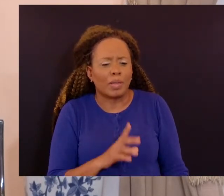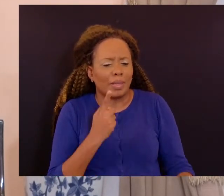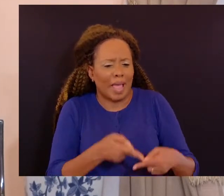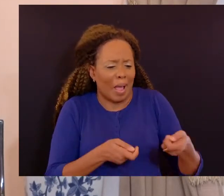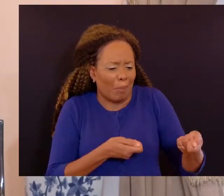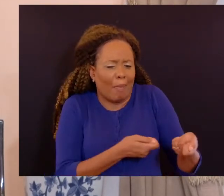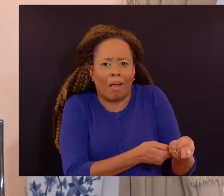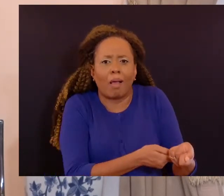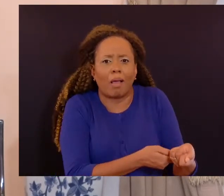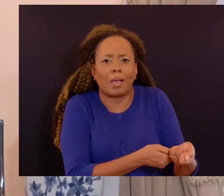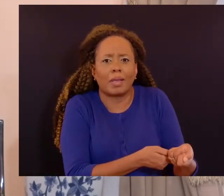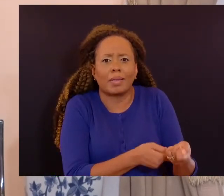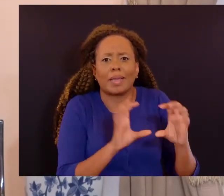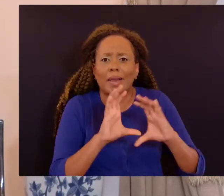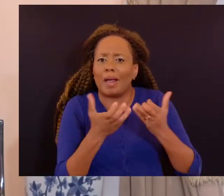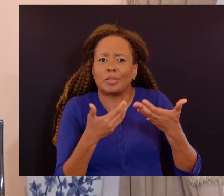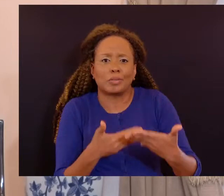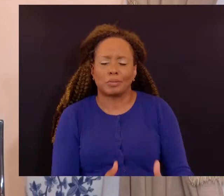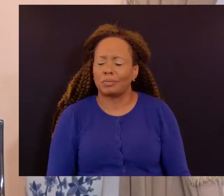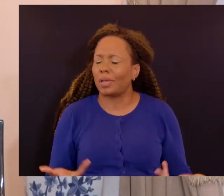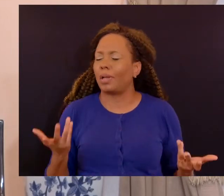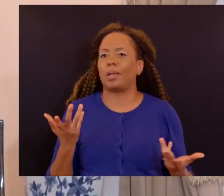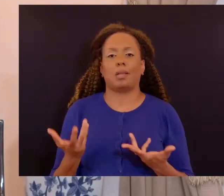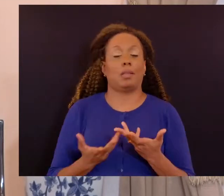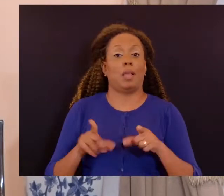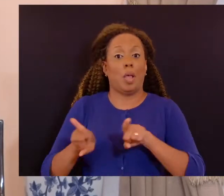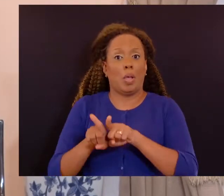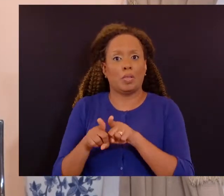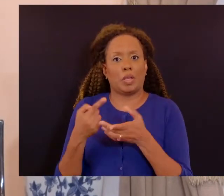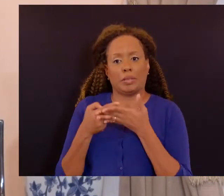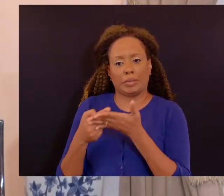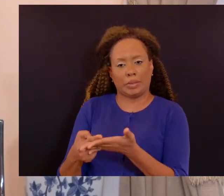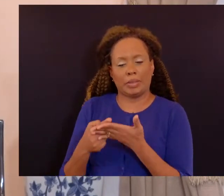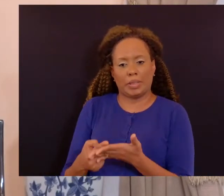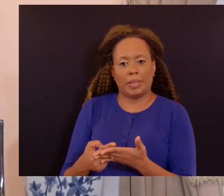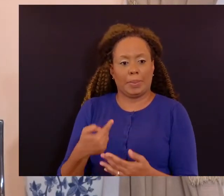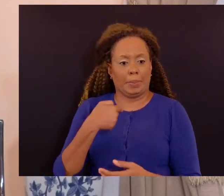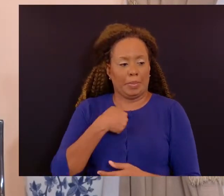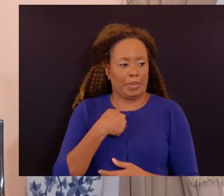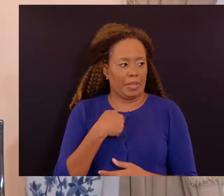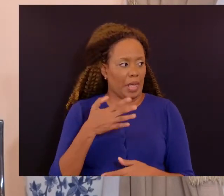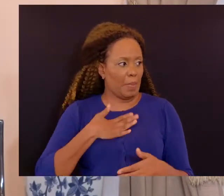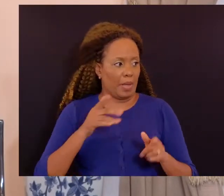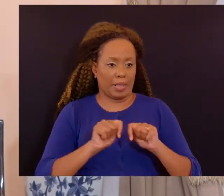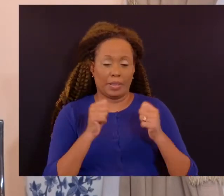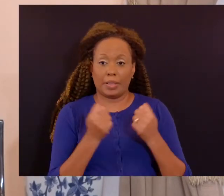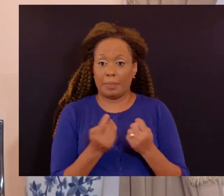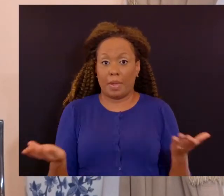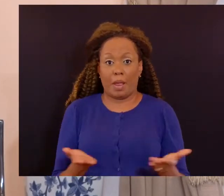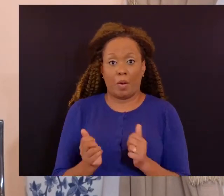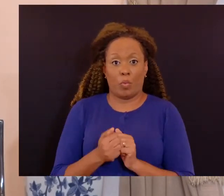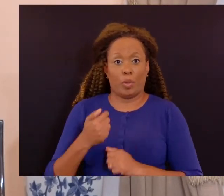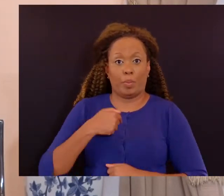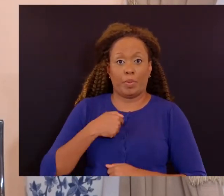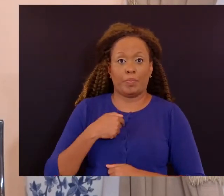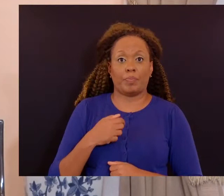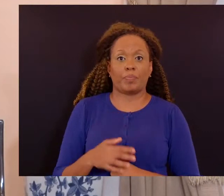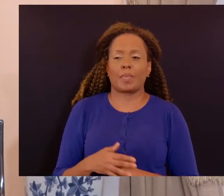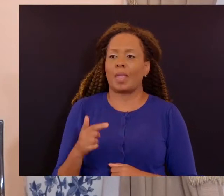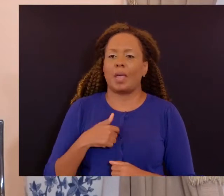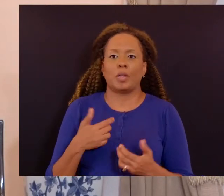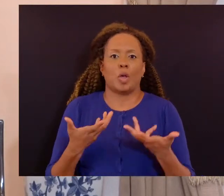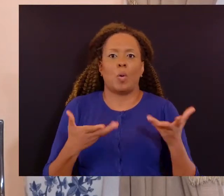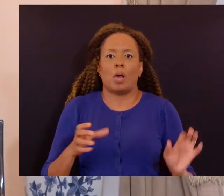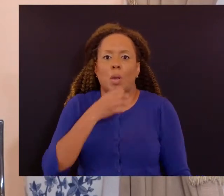are some of the issues that we've been grappling with. I'm also in discussions, and the team here with me have been speaking with the IDB. I won't disclose too much at this